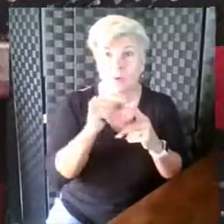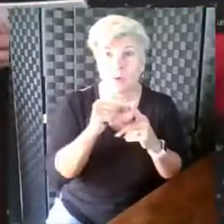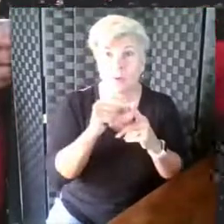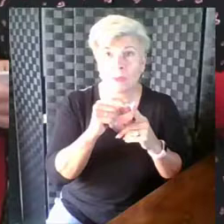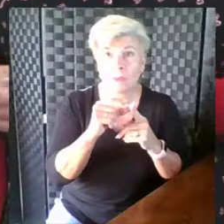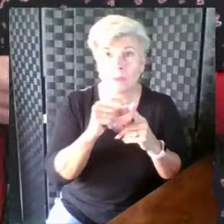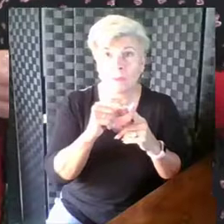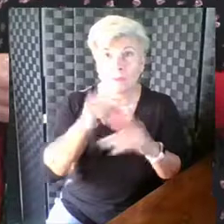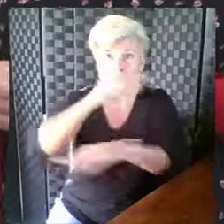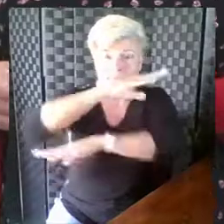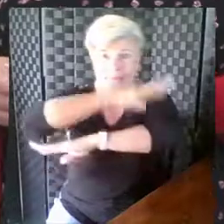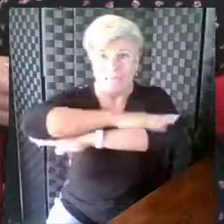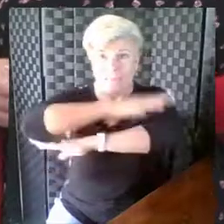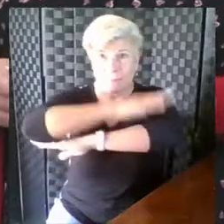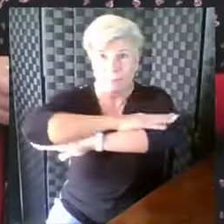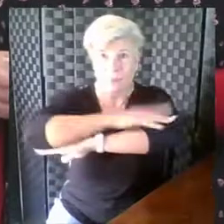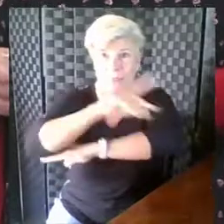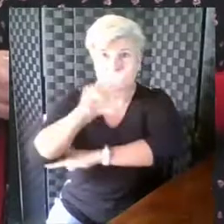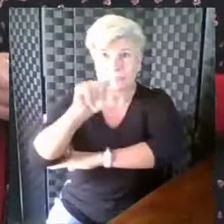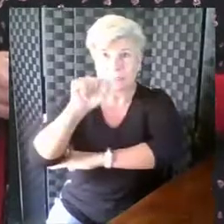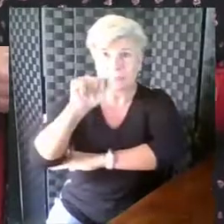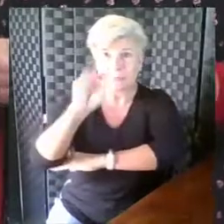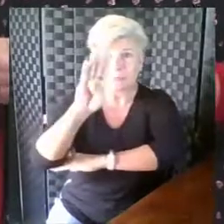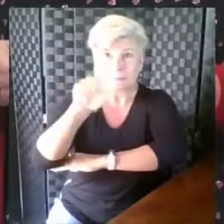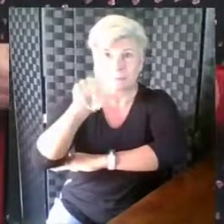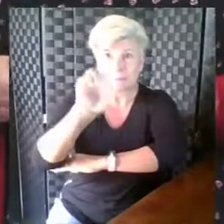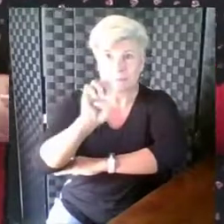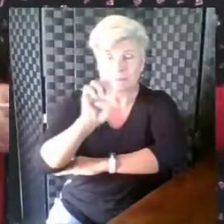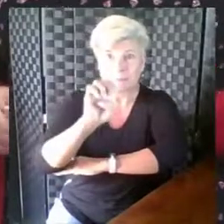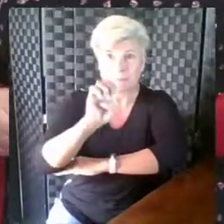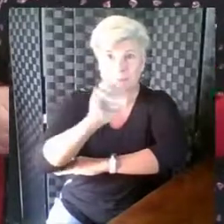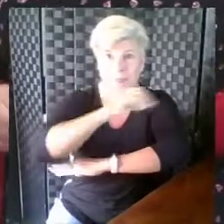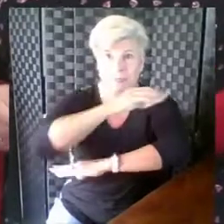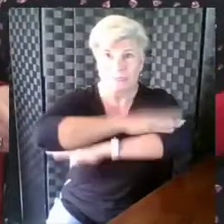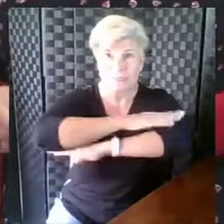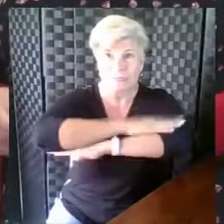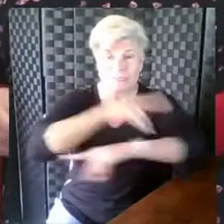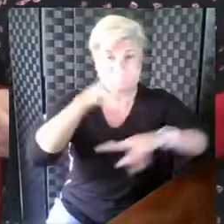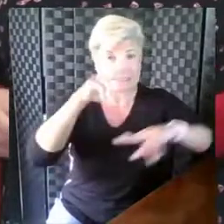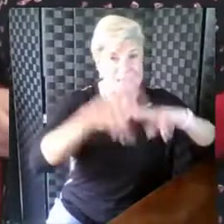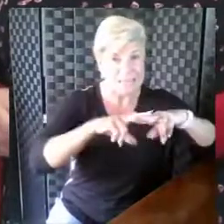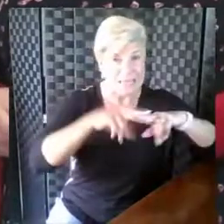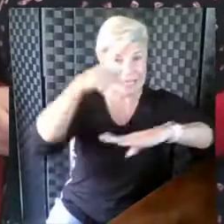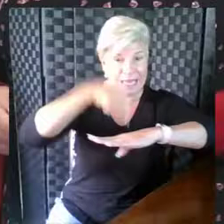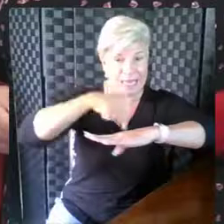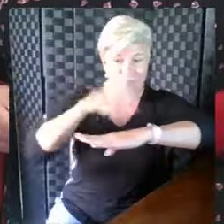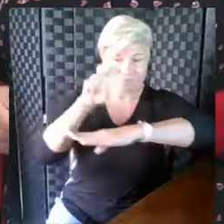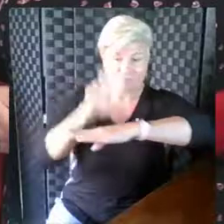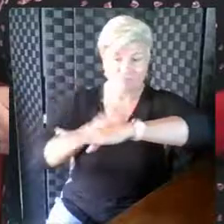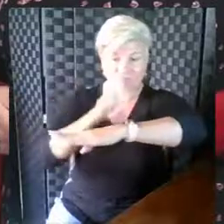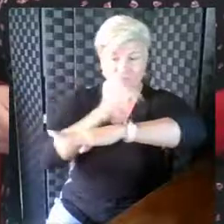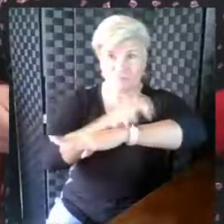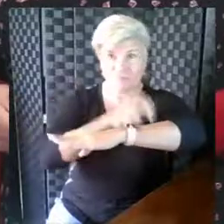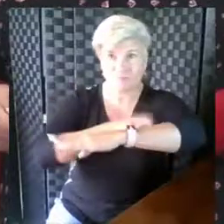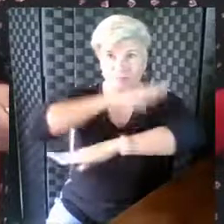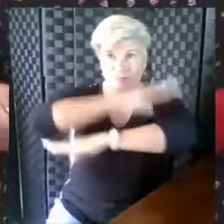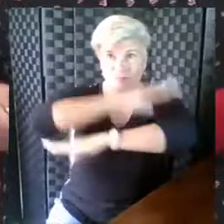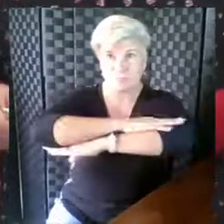is table. Table. We sat down at the